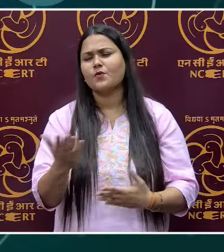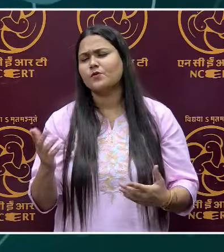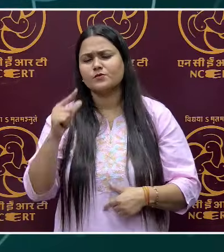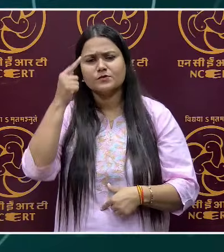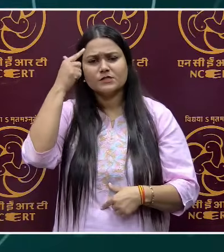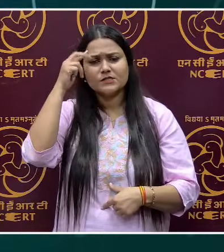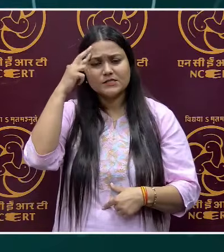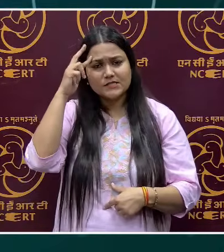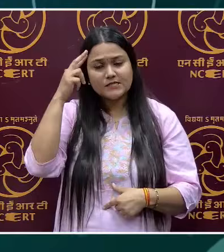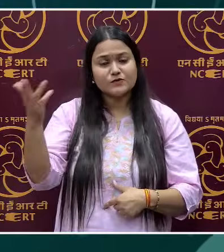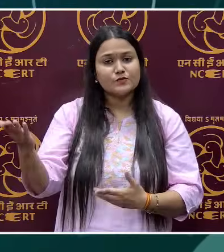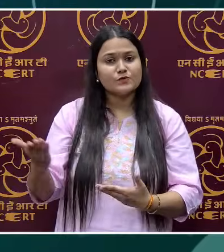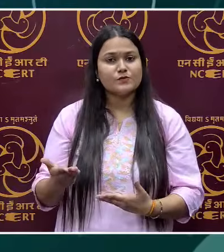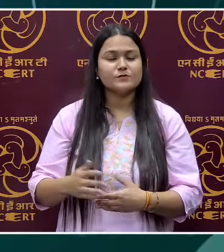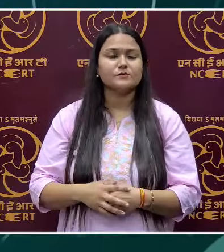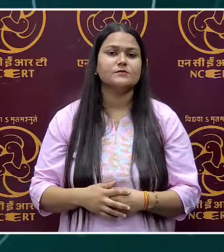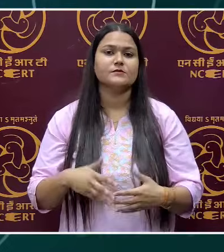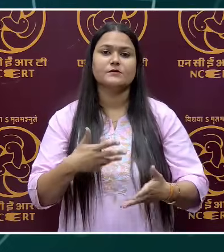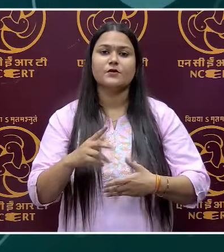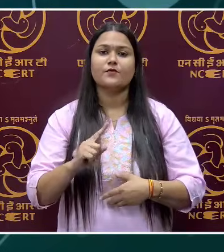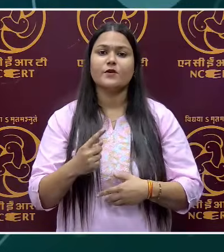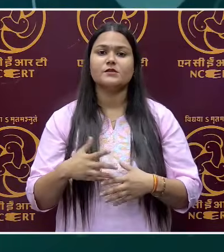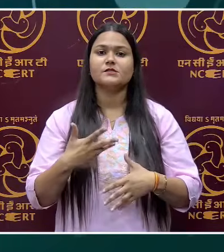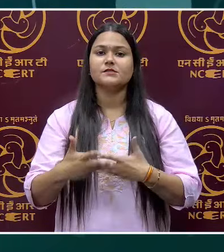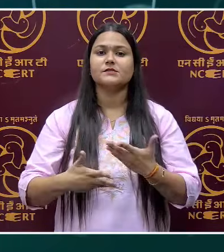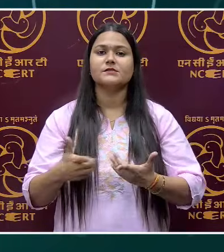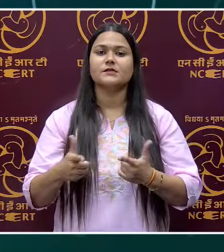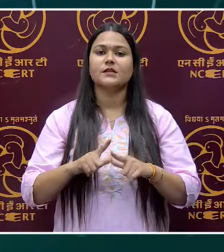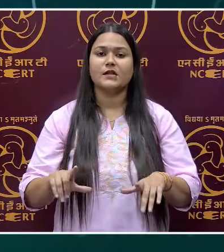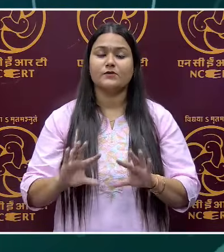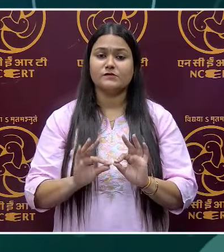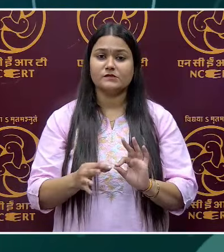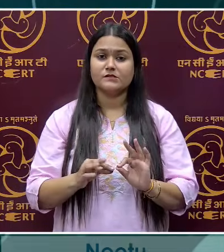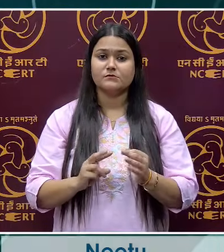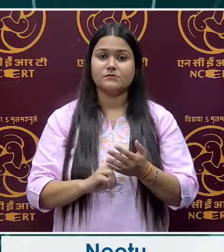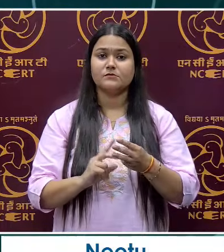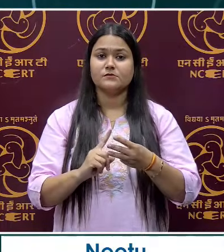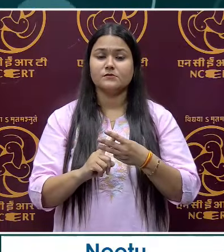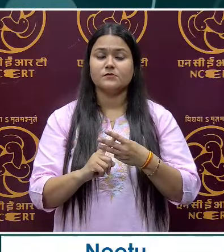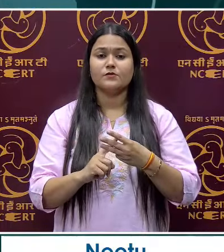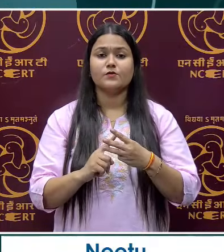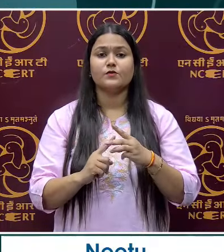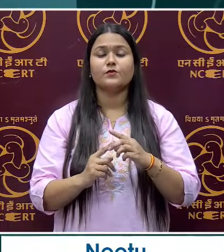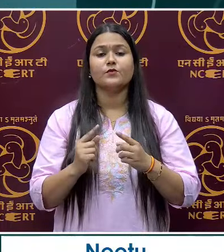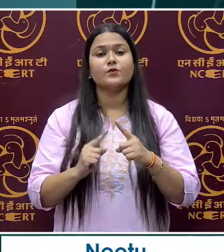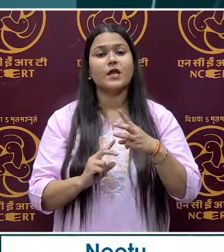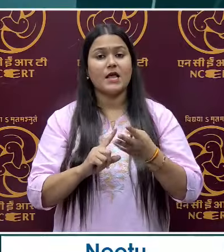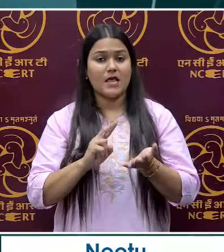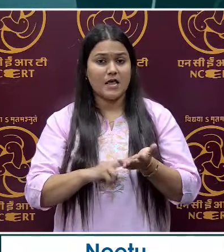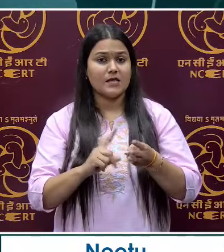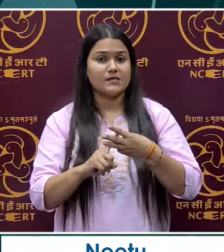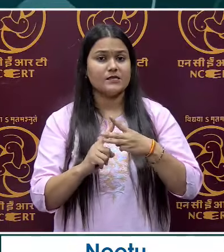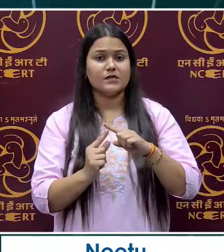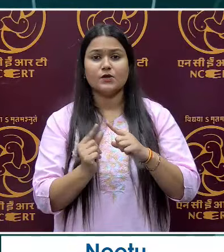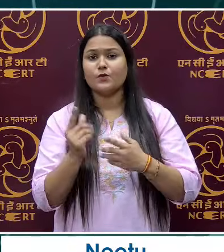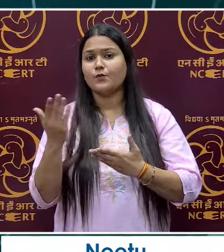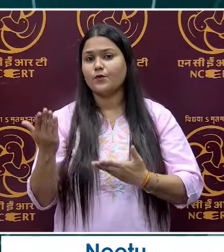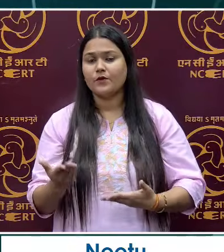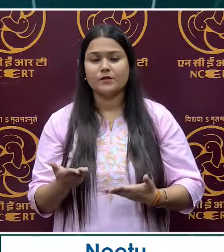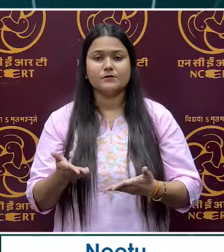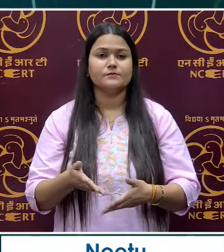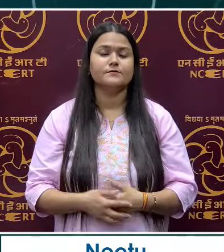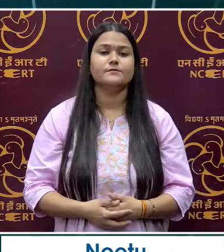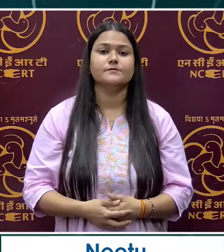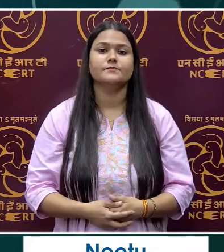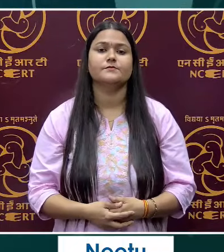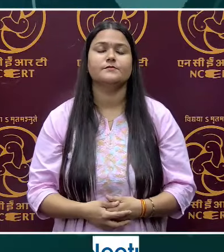me please introduce you to our sign language interpreter whom you can see on your screens. We have with us Neetu. Neetu, a very warm welcome to